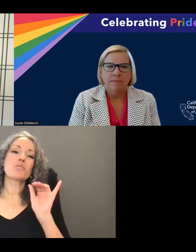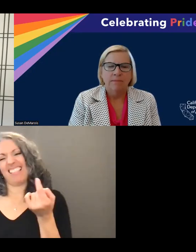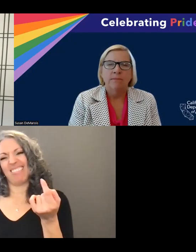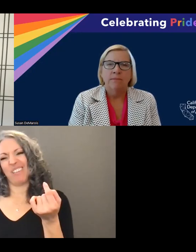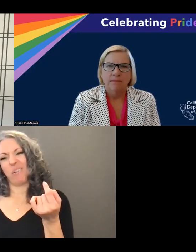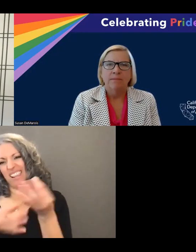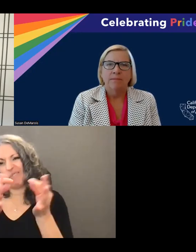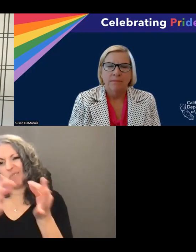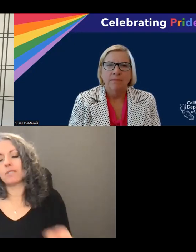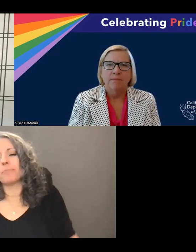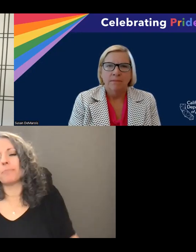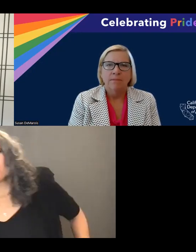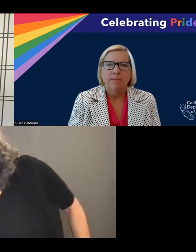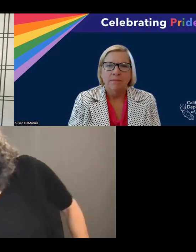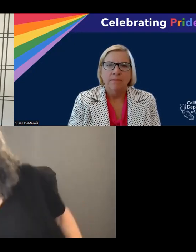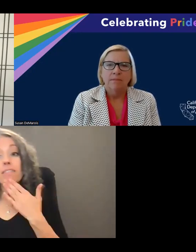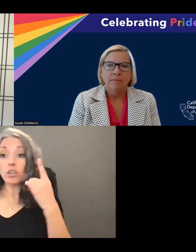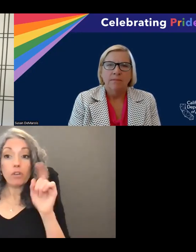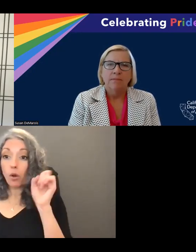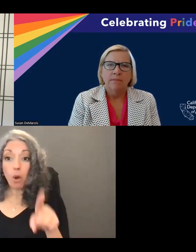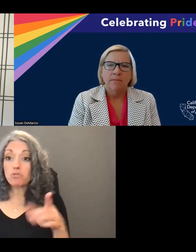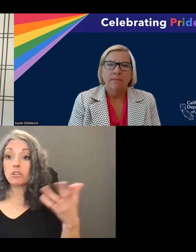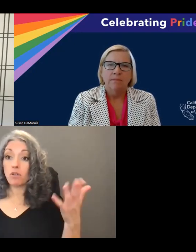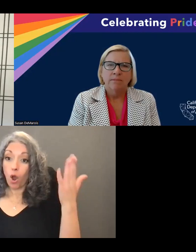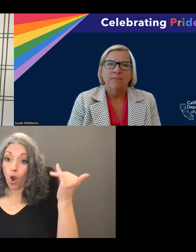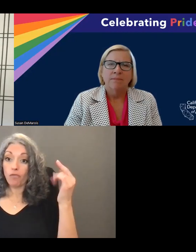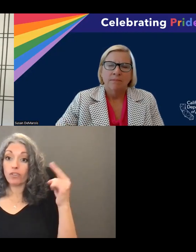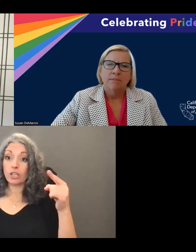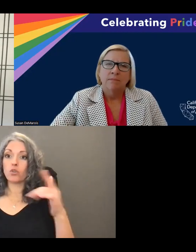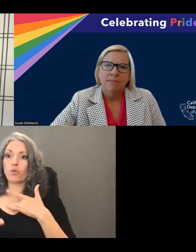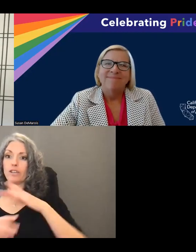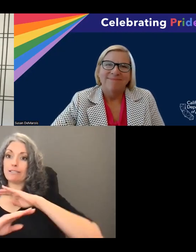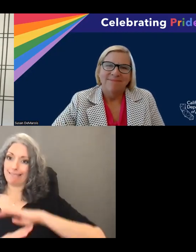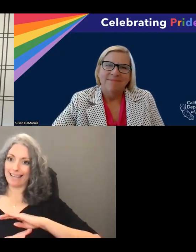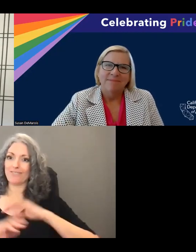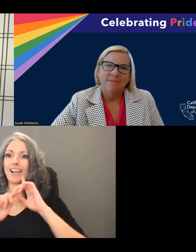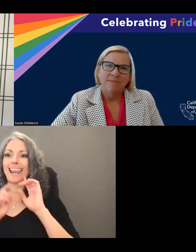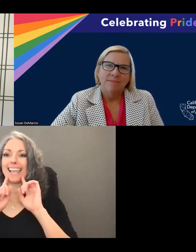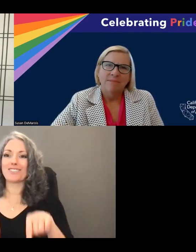thank you for the question, and hopefully that satisfies your question.